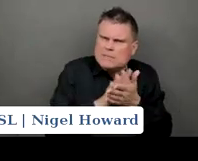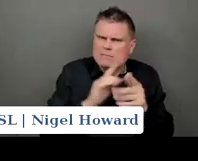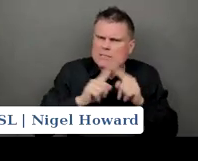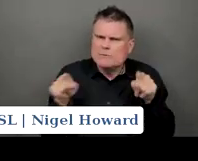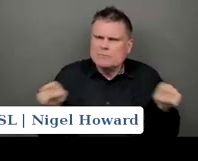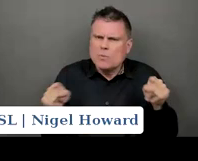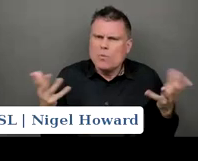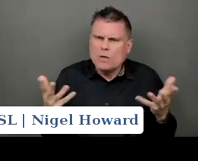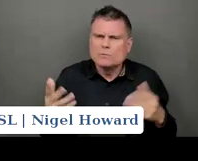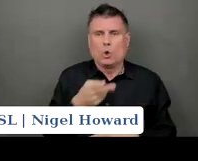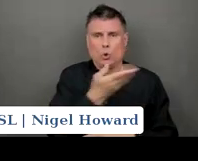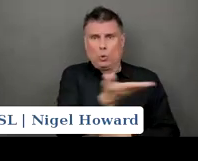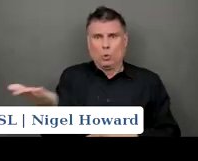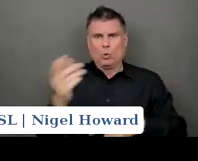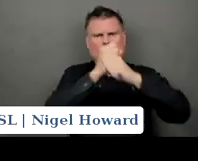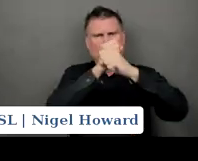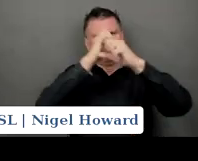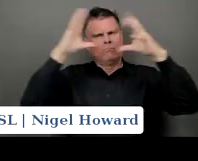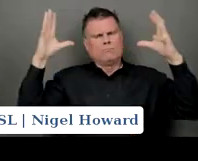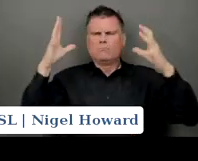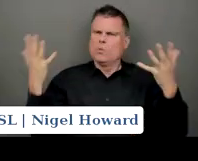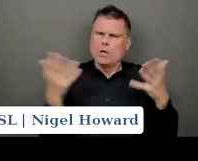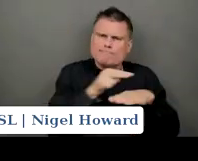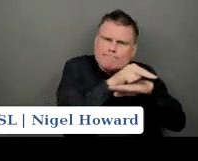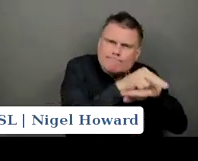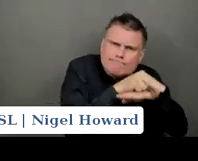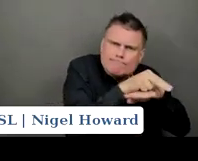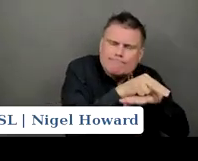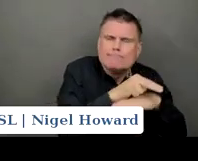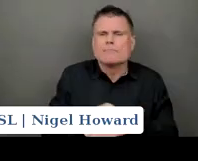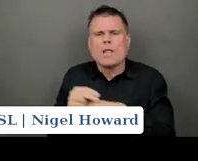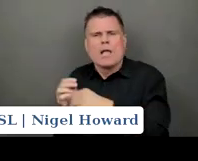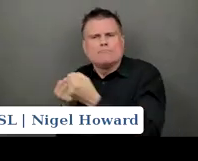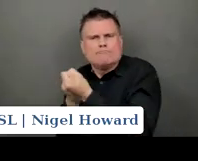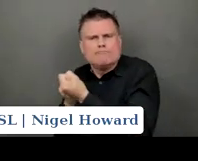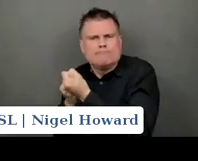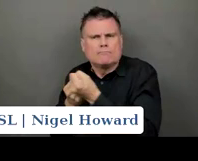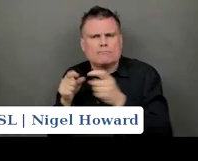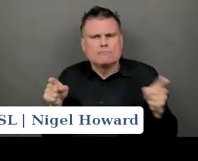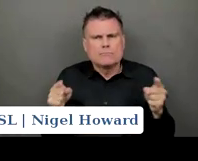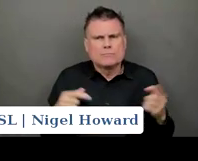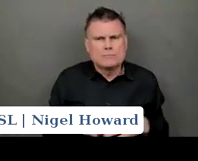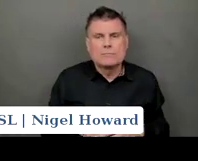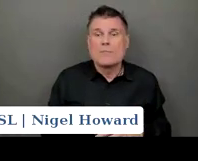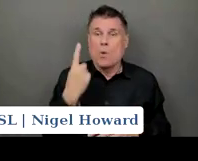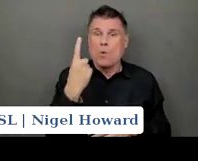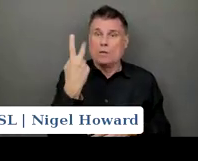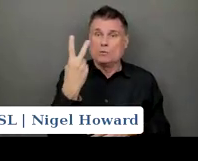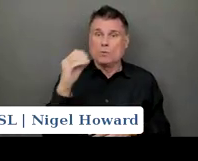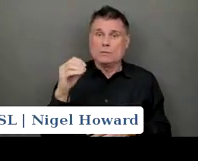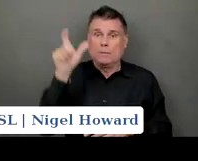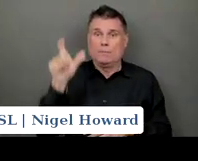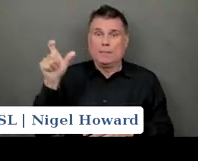everyone who is here today. I see we have over 100 participants, almost 120 participants gathered, so I'm sure there's a diversity of thoughts and opinions